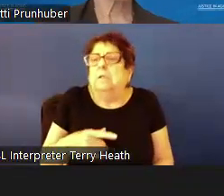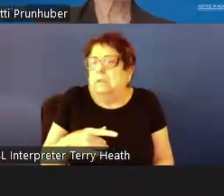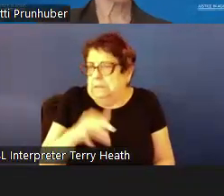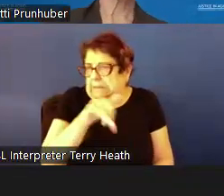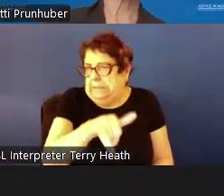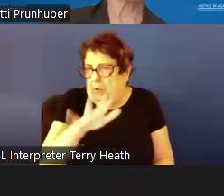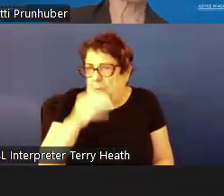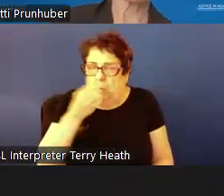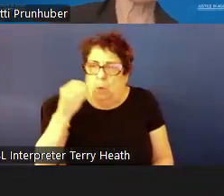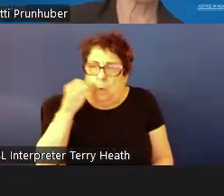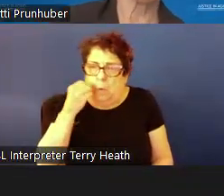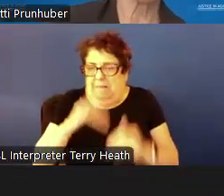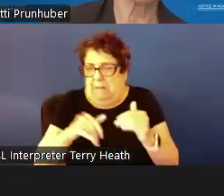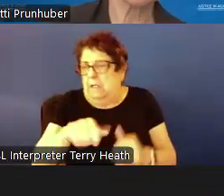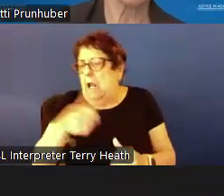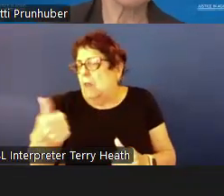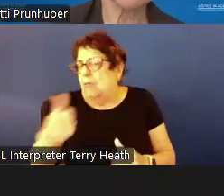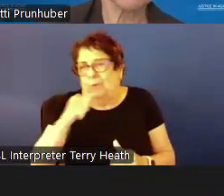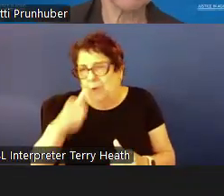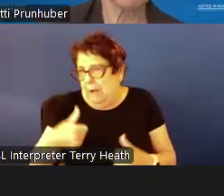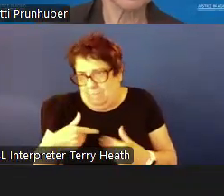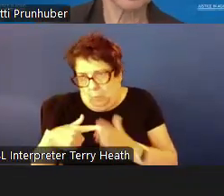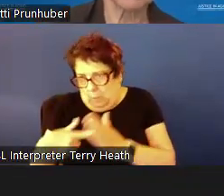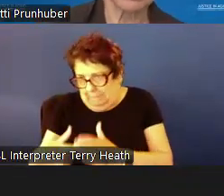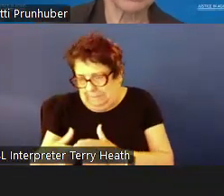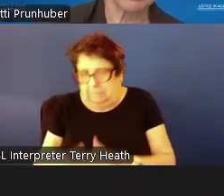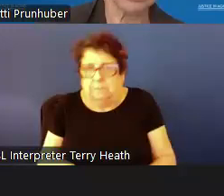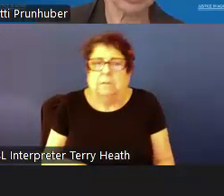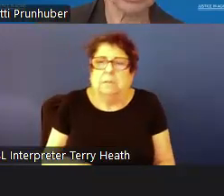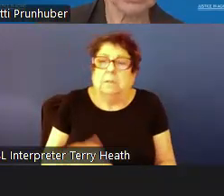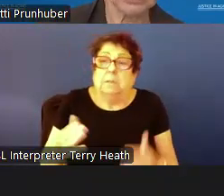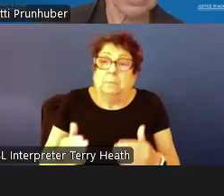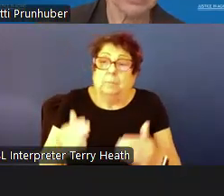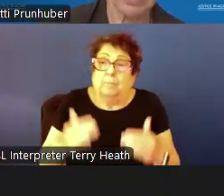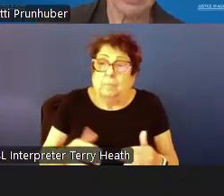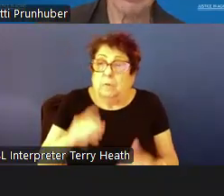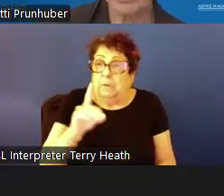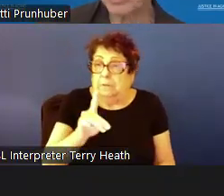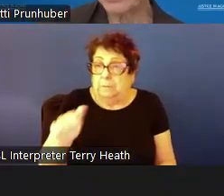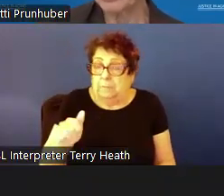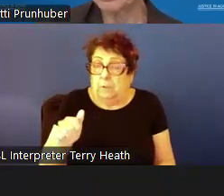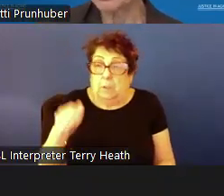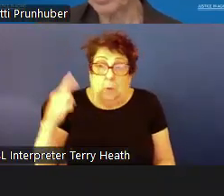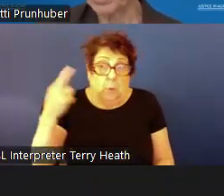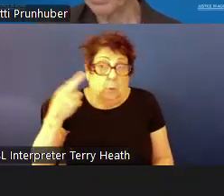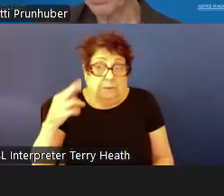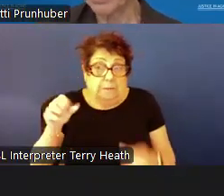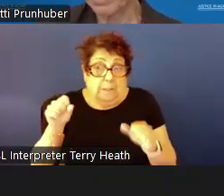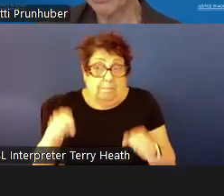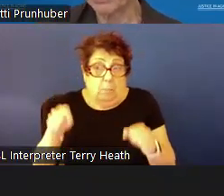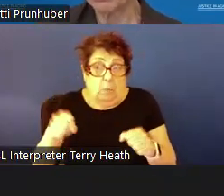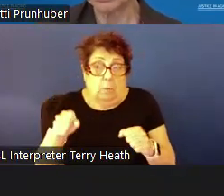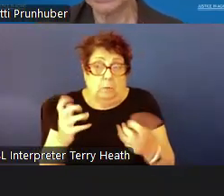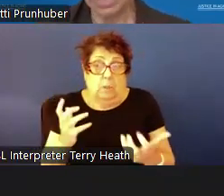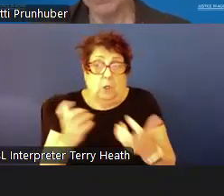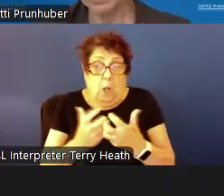So the next area is disability and reasonable accommodations. And I mentioned this before, but